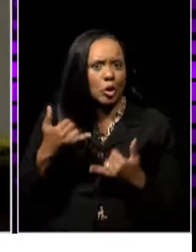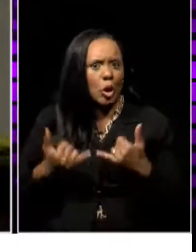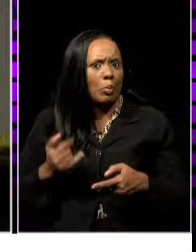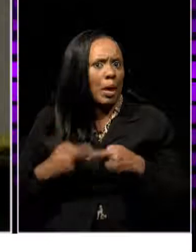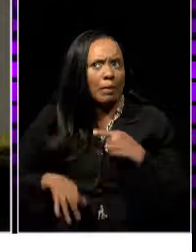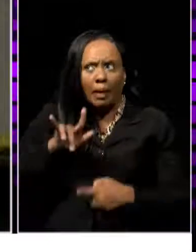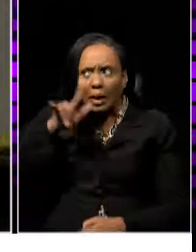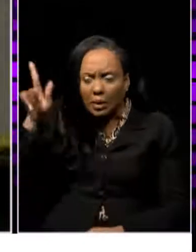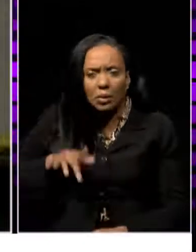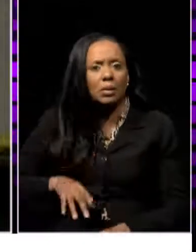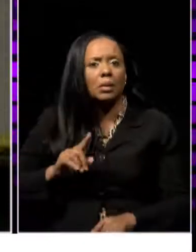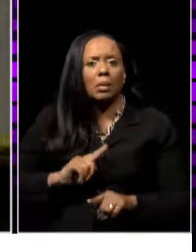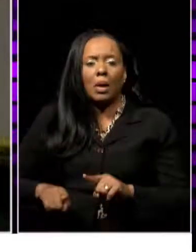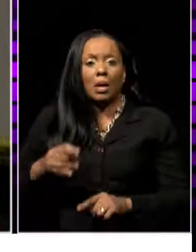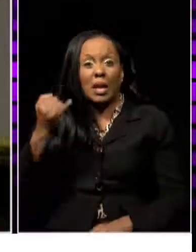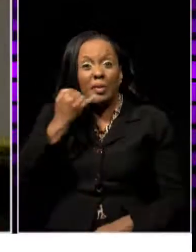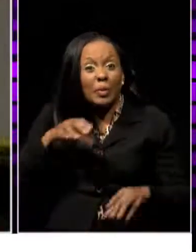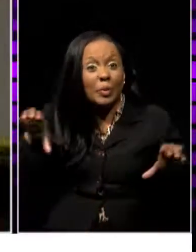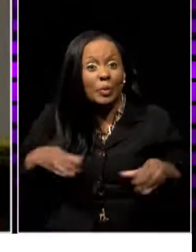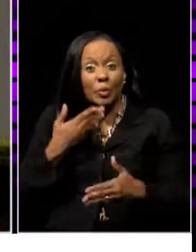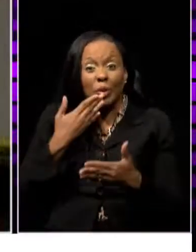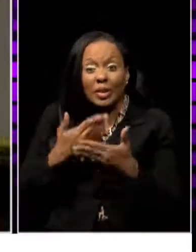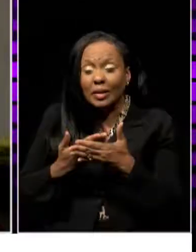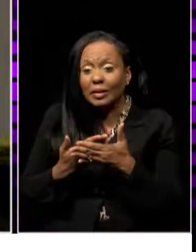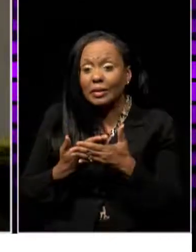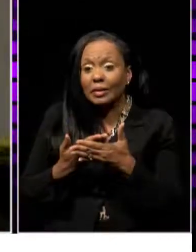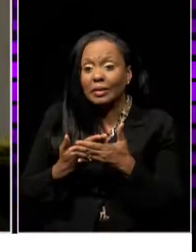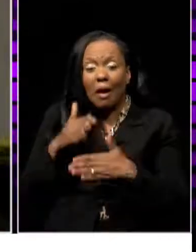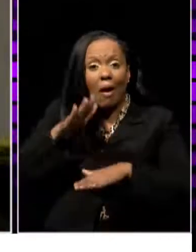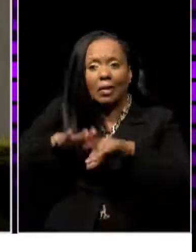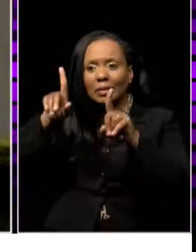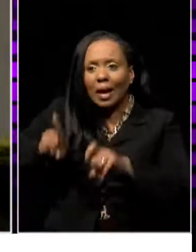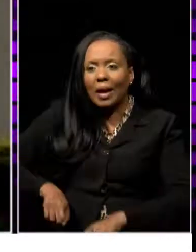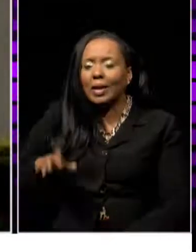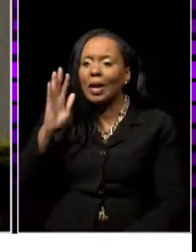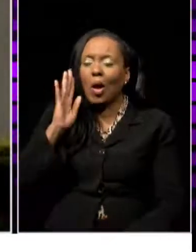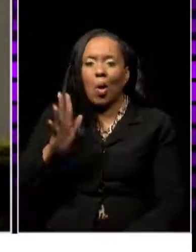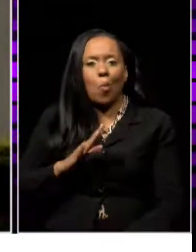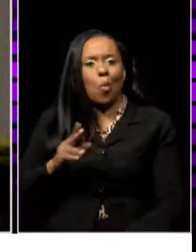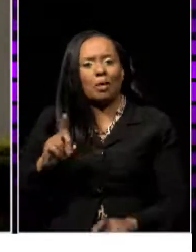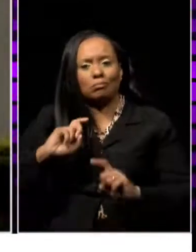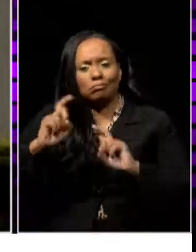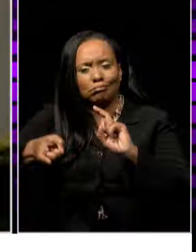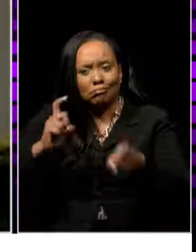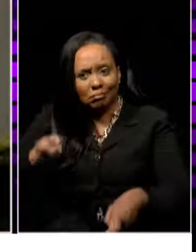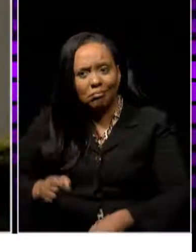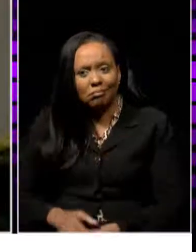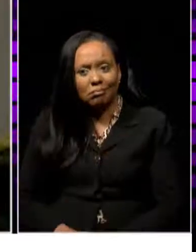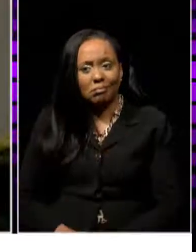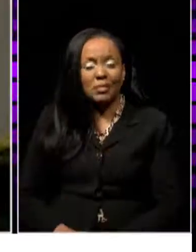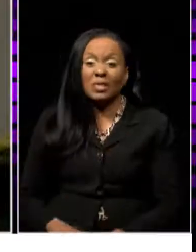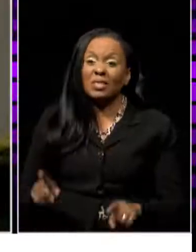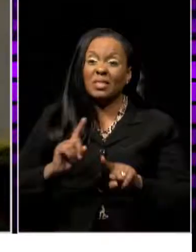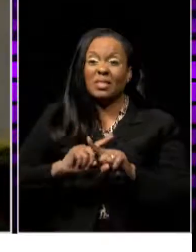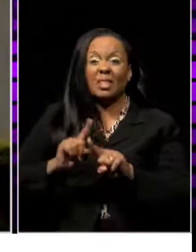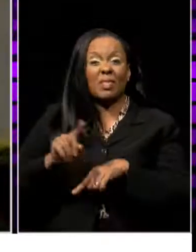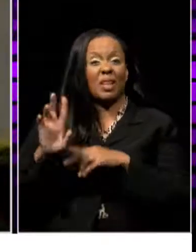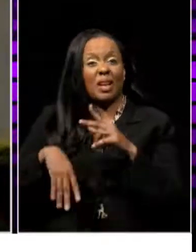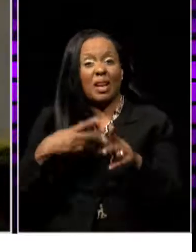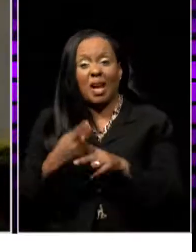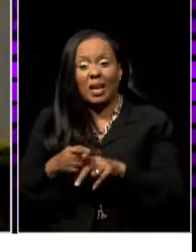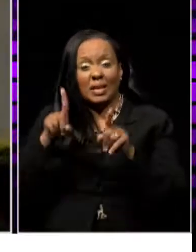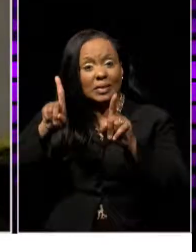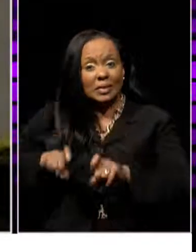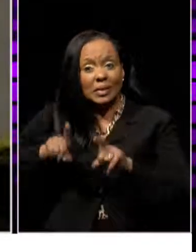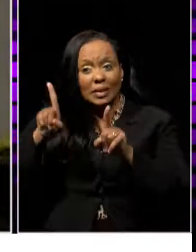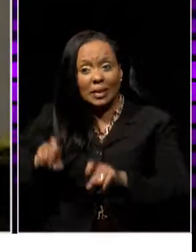you would get a reward. So that's a test and a score. So there are different types of assessment. So I would have had the experience